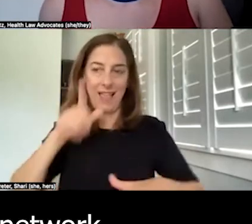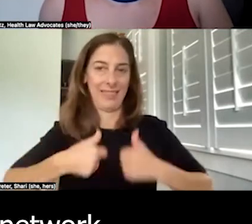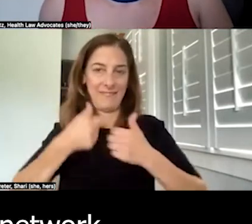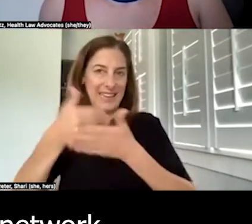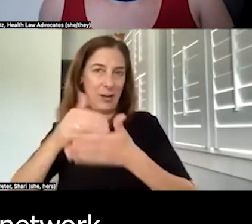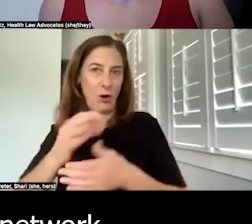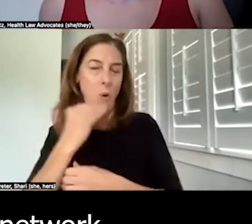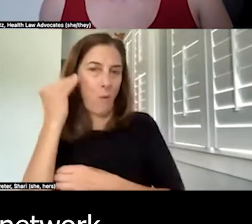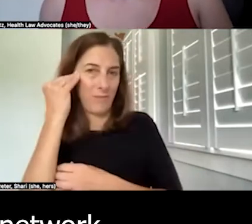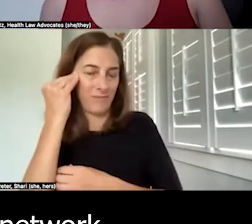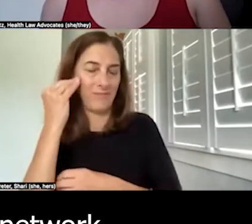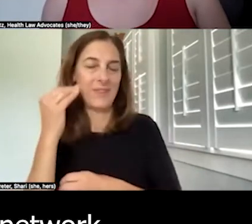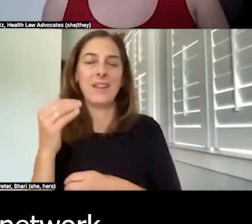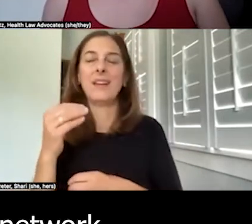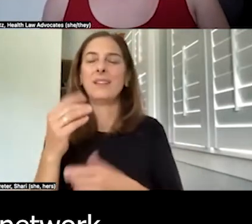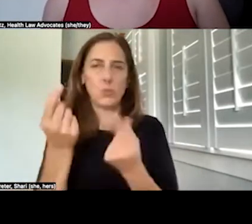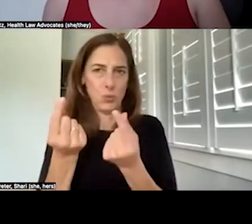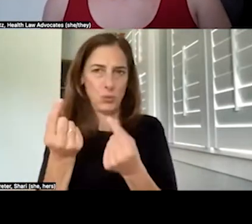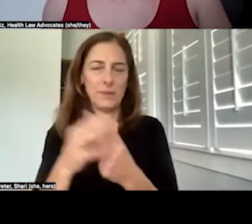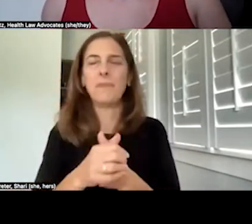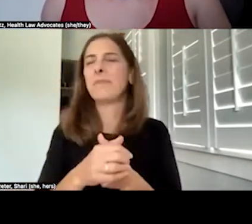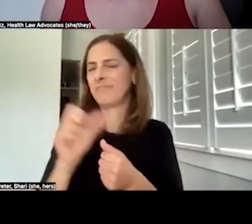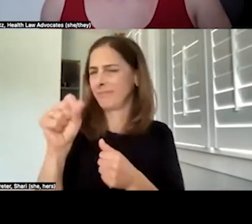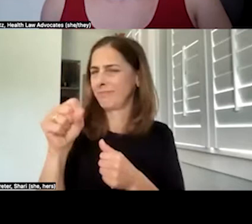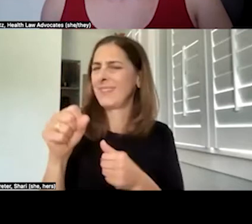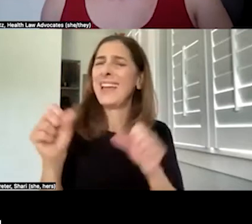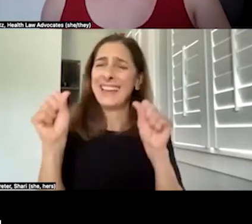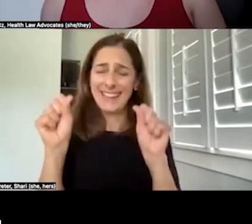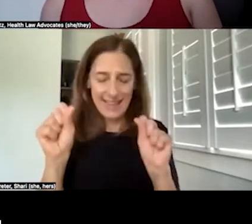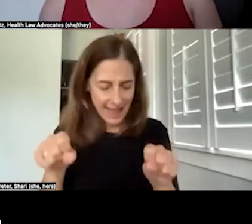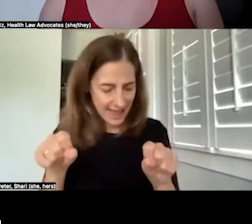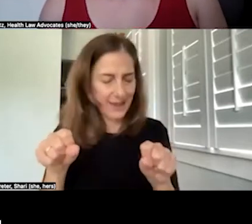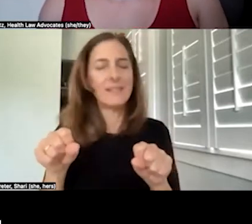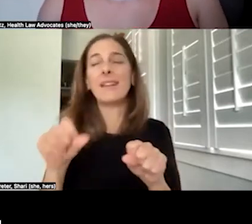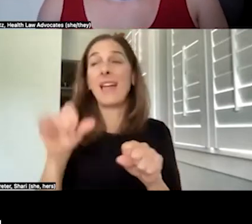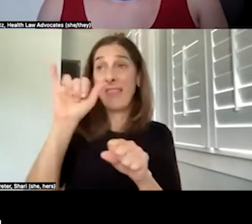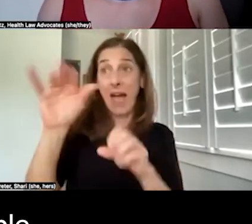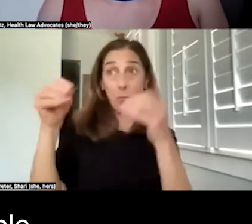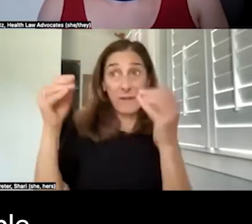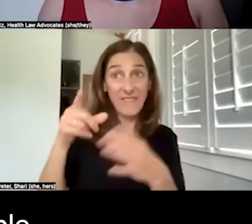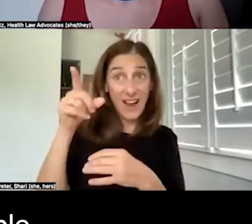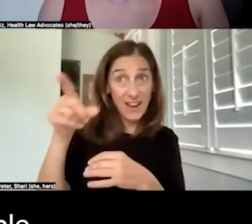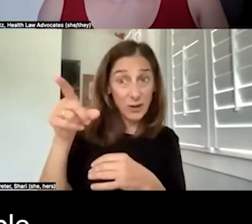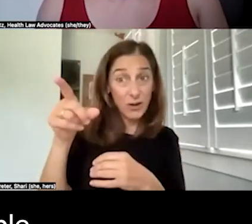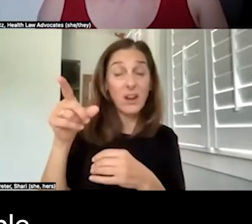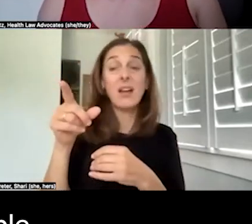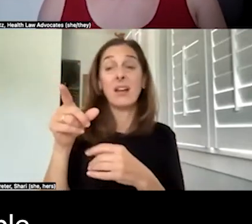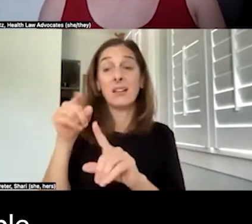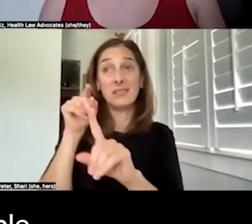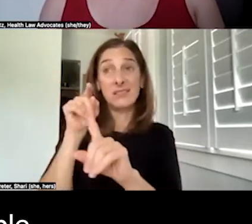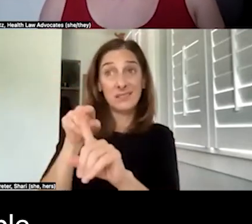slide suggests, to access out-of-network or out-of-state providers if those providers are providing a form